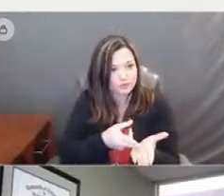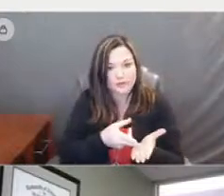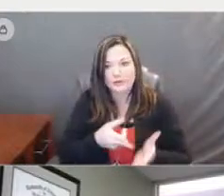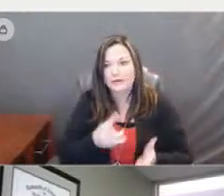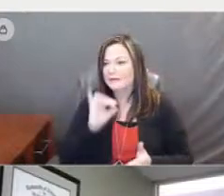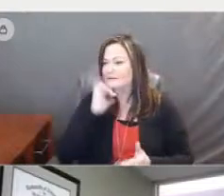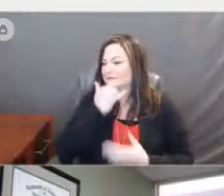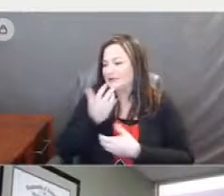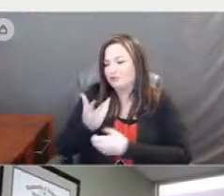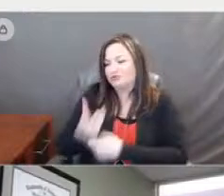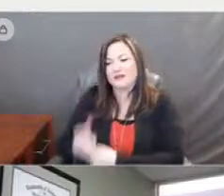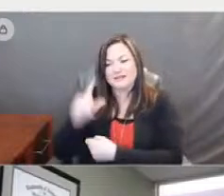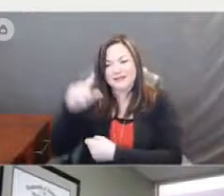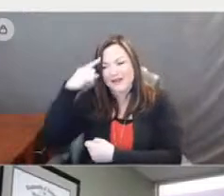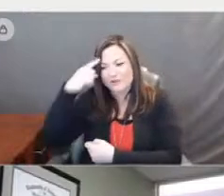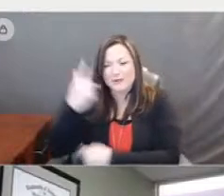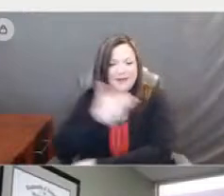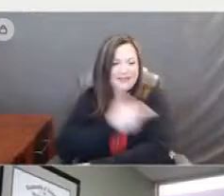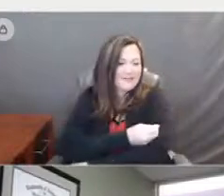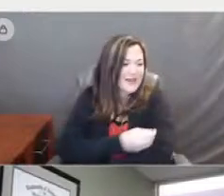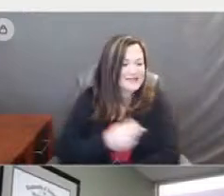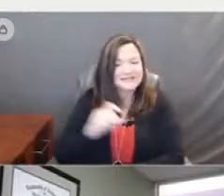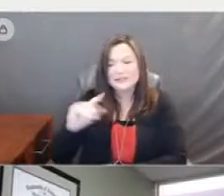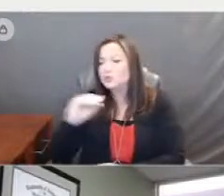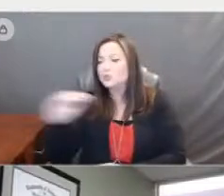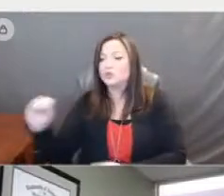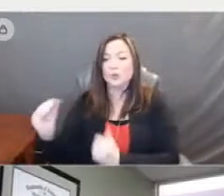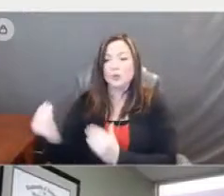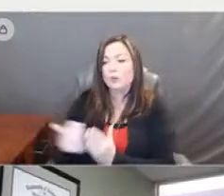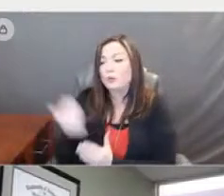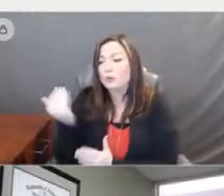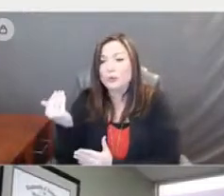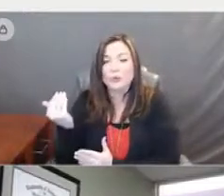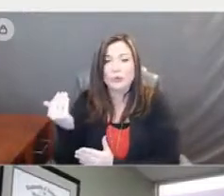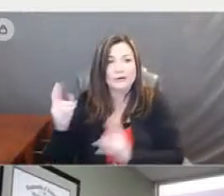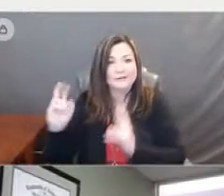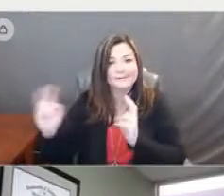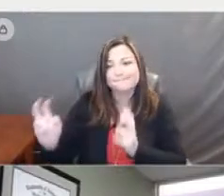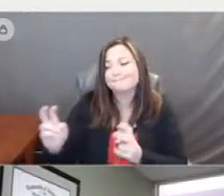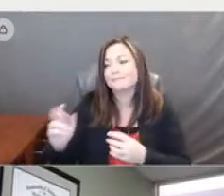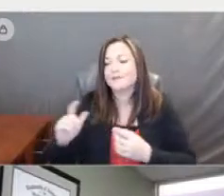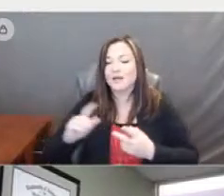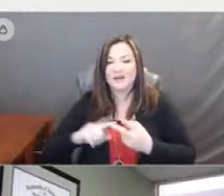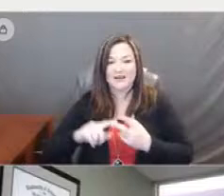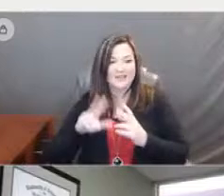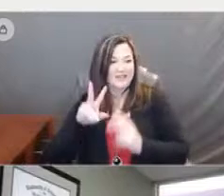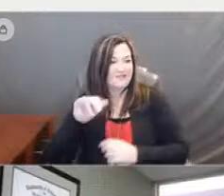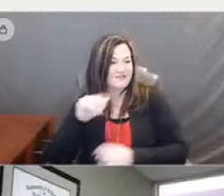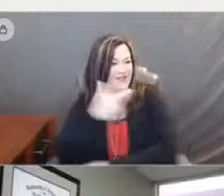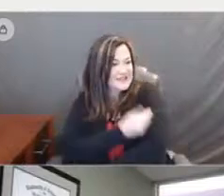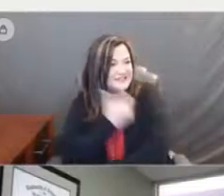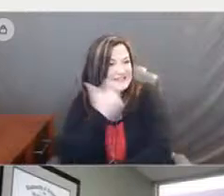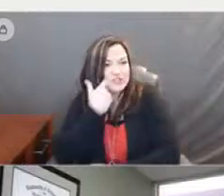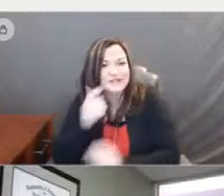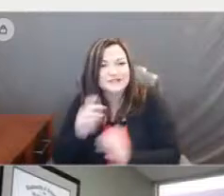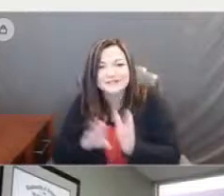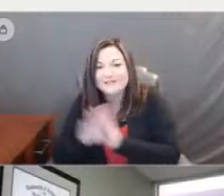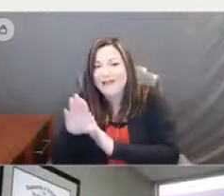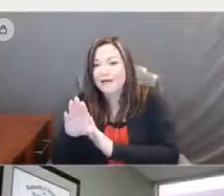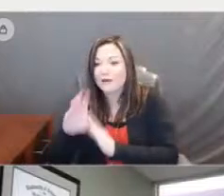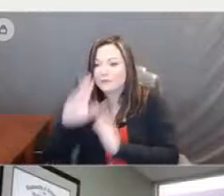government. The vaccine is too new. The vaccine was just developed, and it was centered